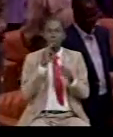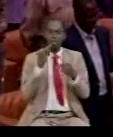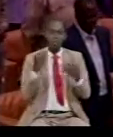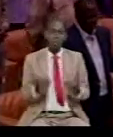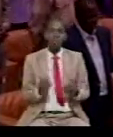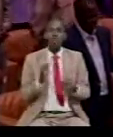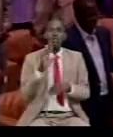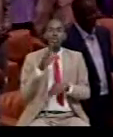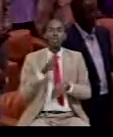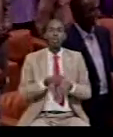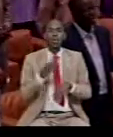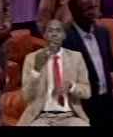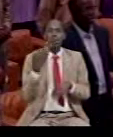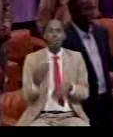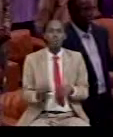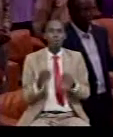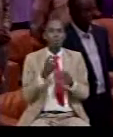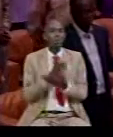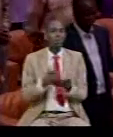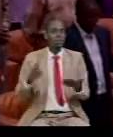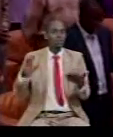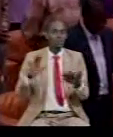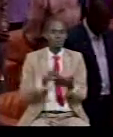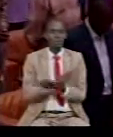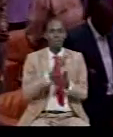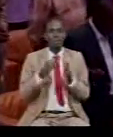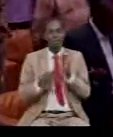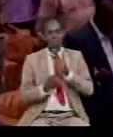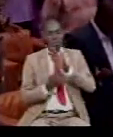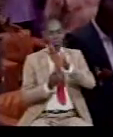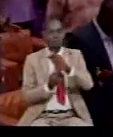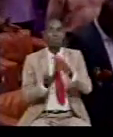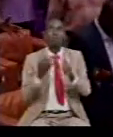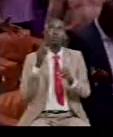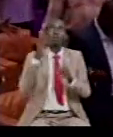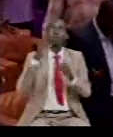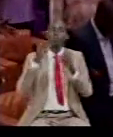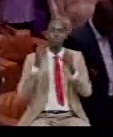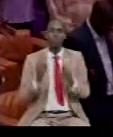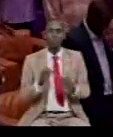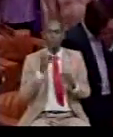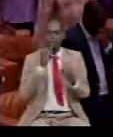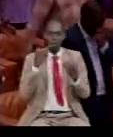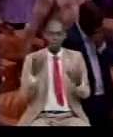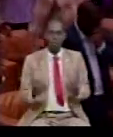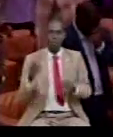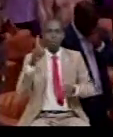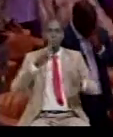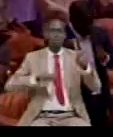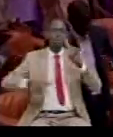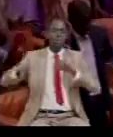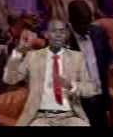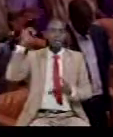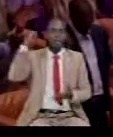The time of supernatural manifestation. Let the church say,